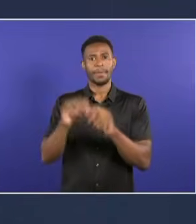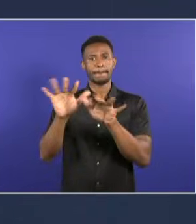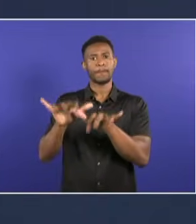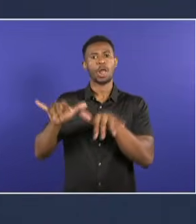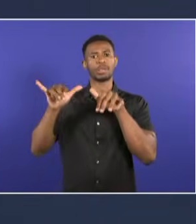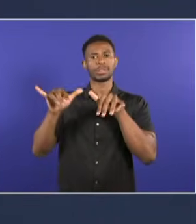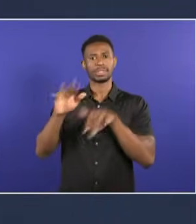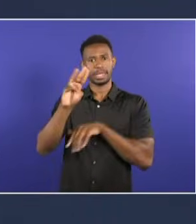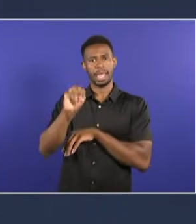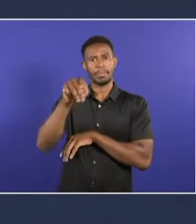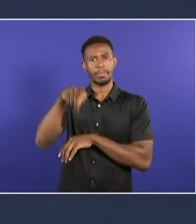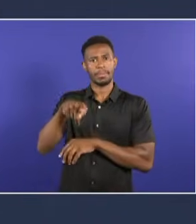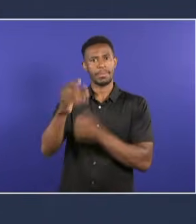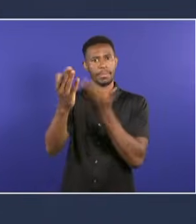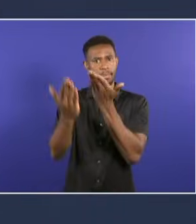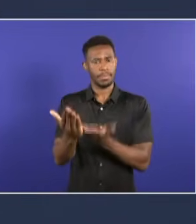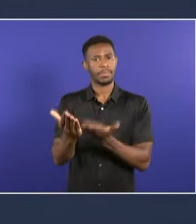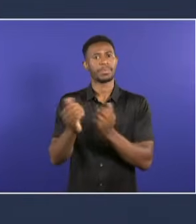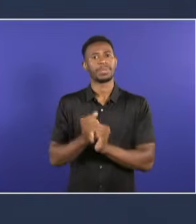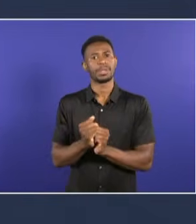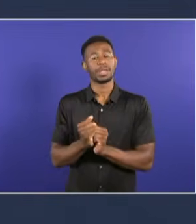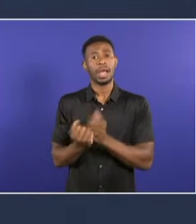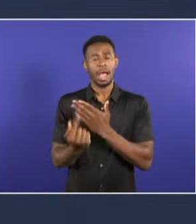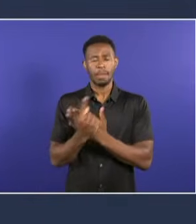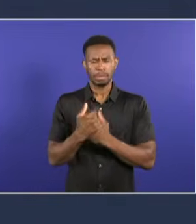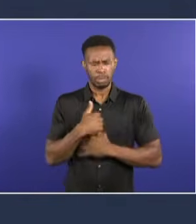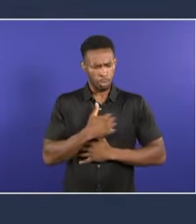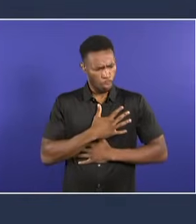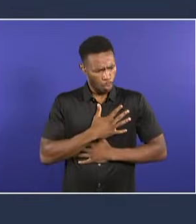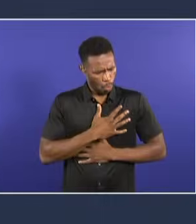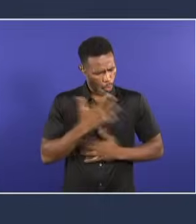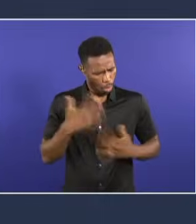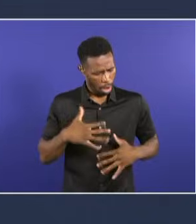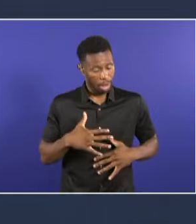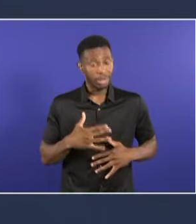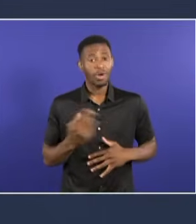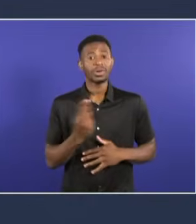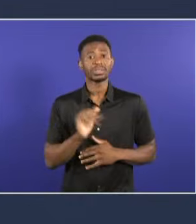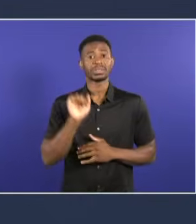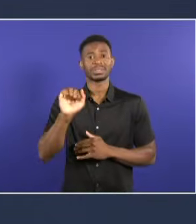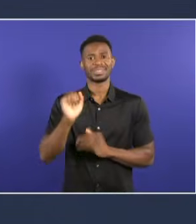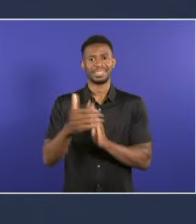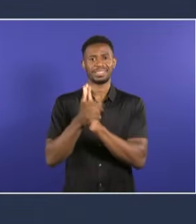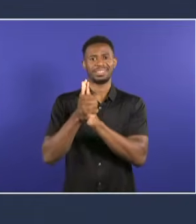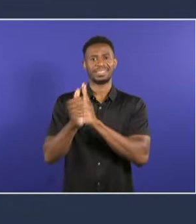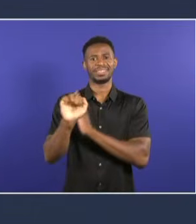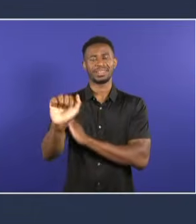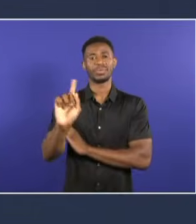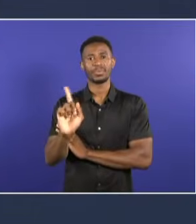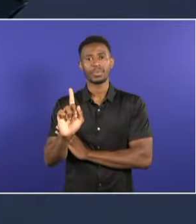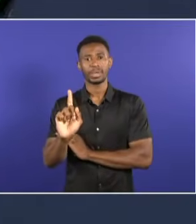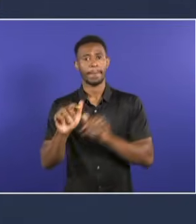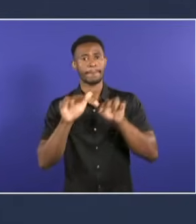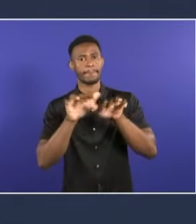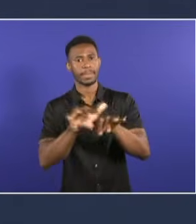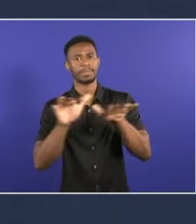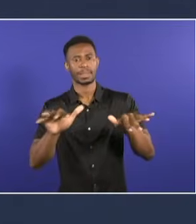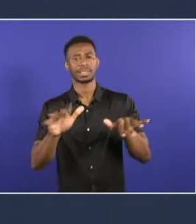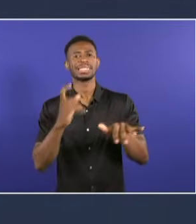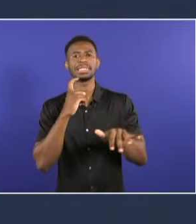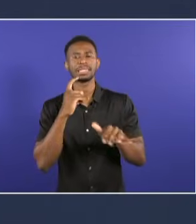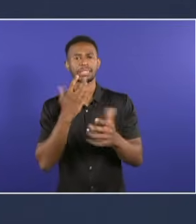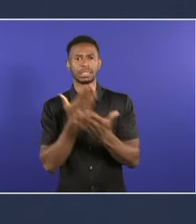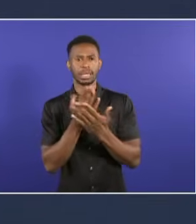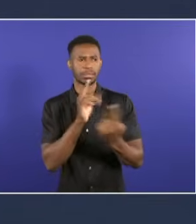to connect with people. She was as comfortable speaking to people on the doorstep as she was debating in